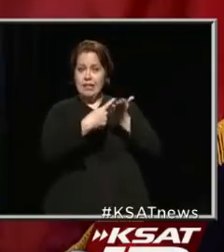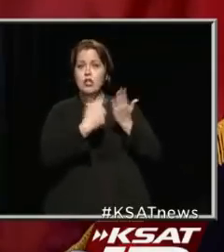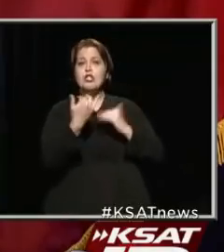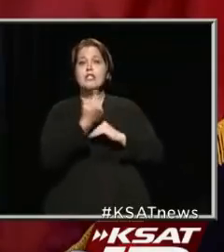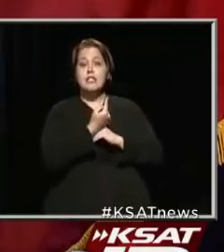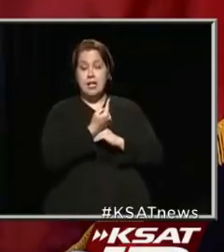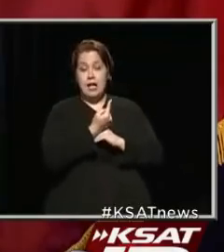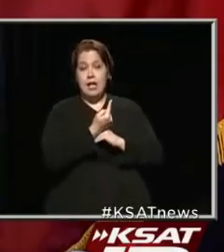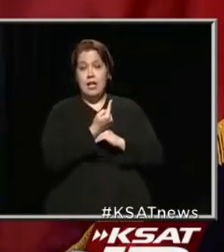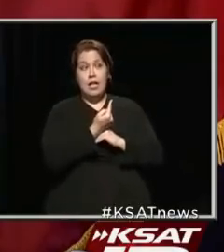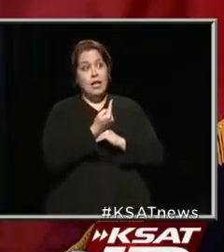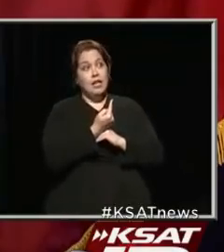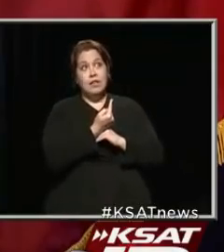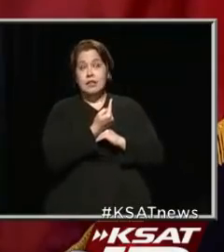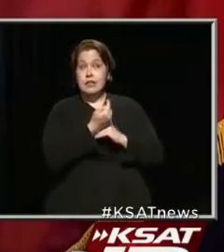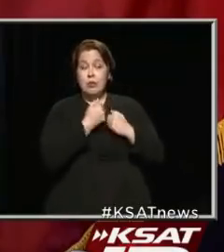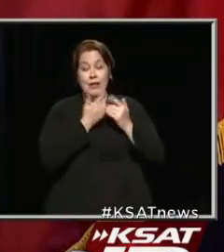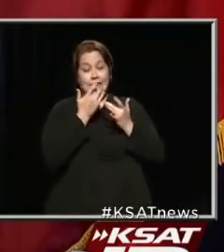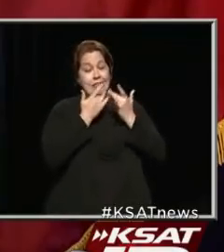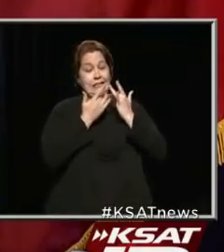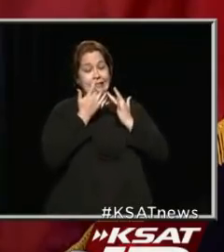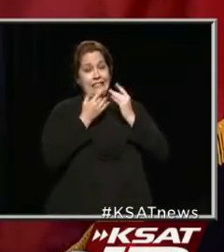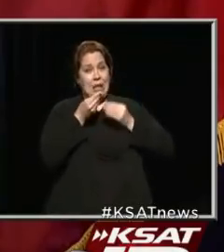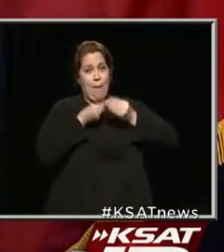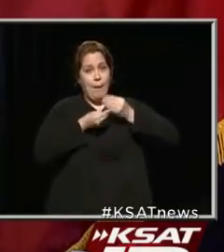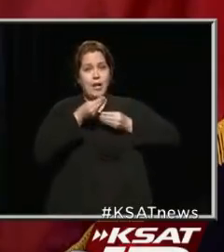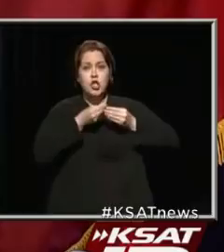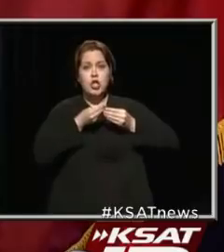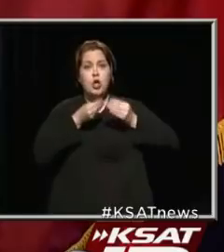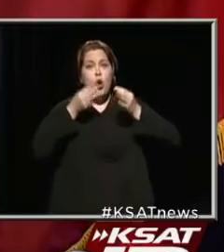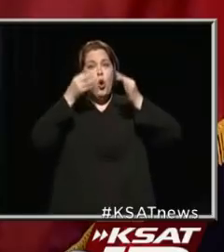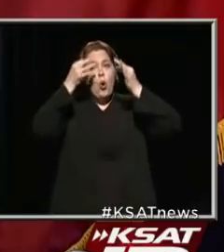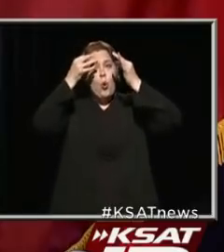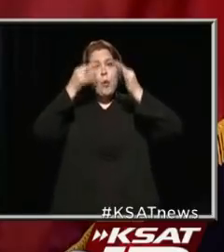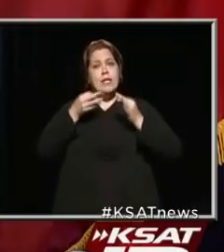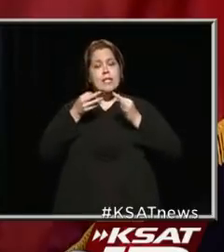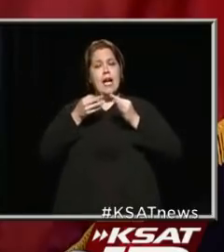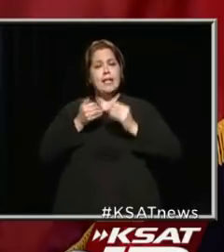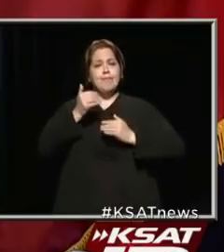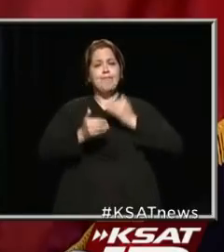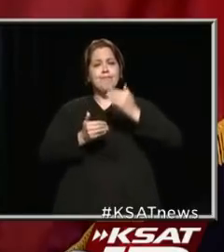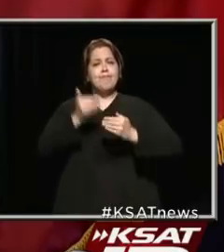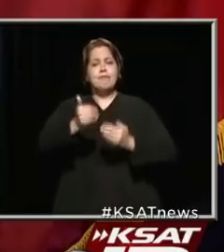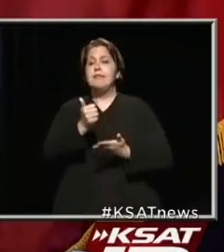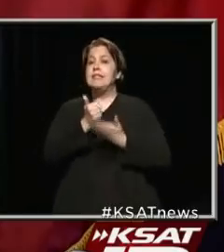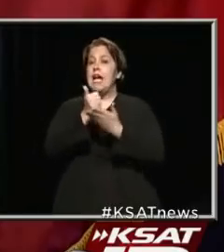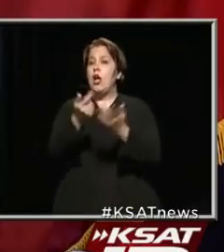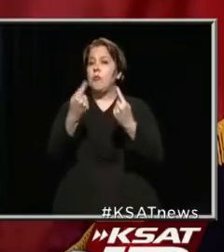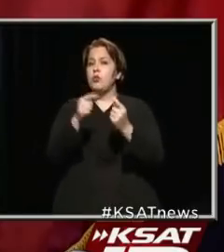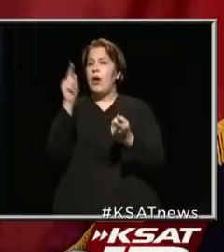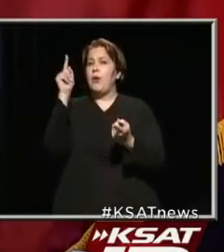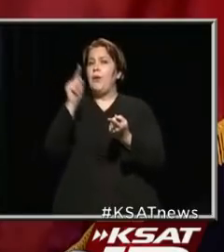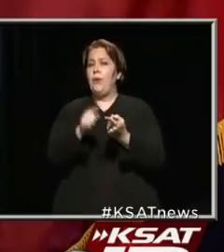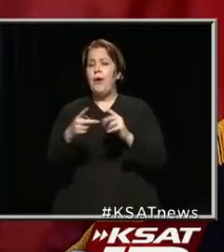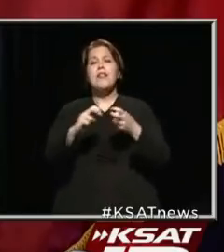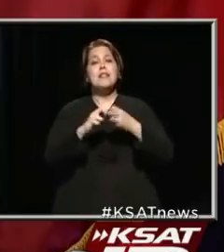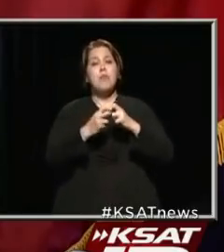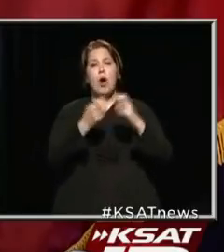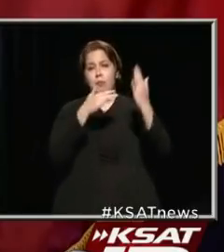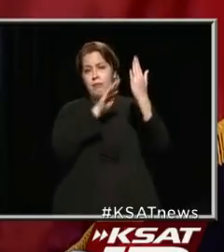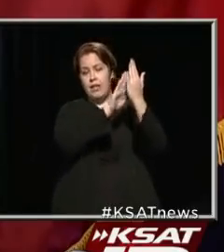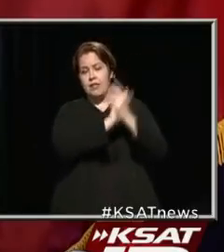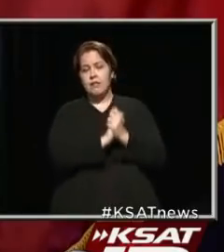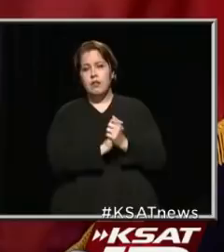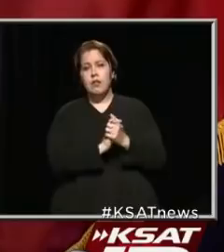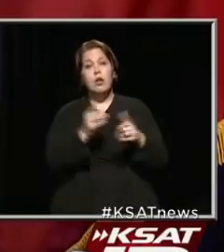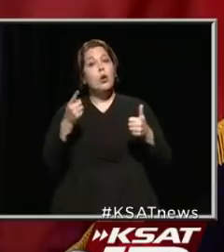and while we have a very tight budget, we decided to take some steps to help this problem that we're facing.